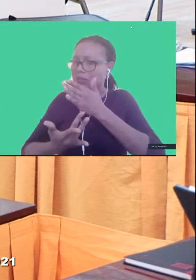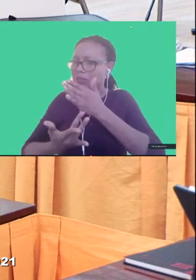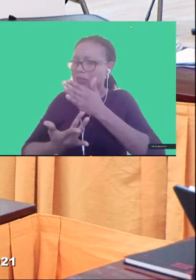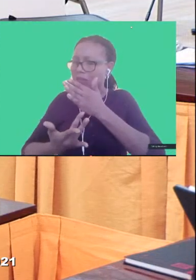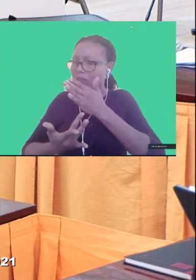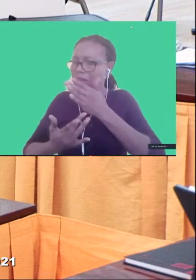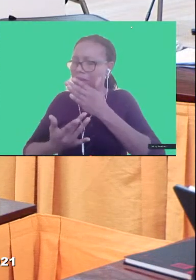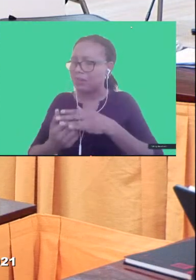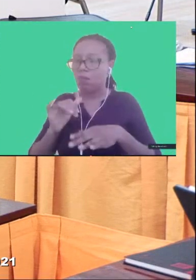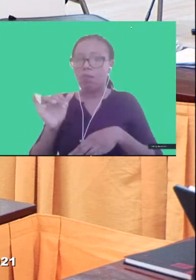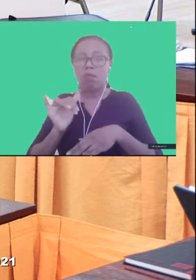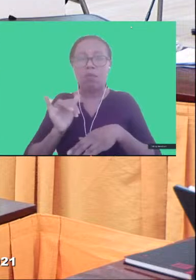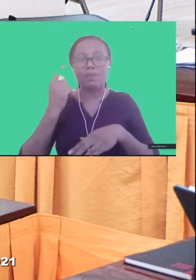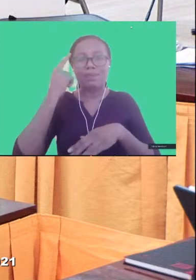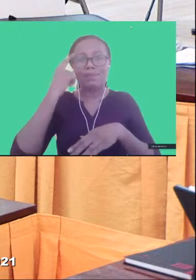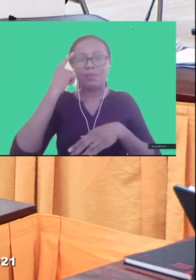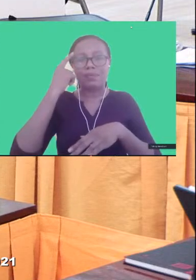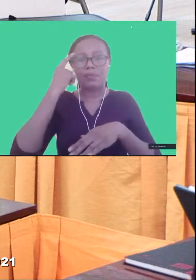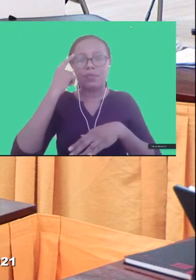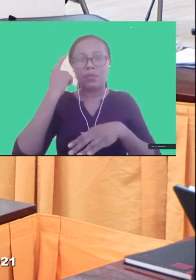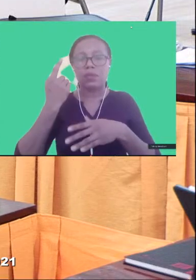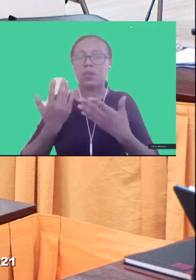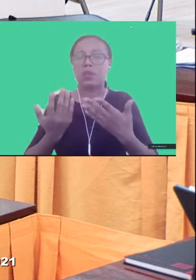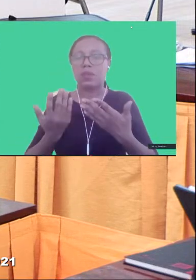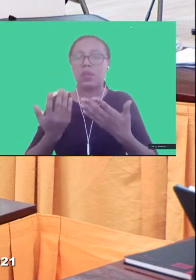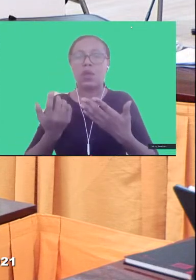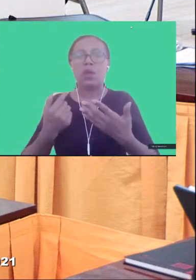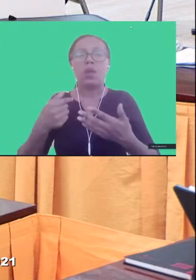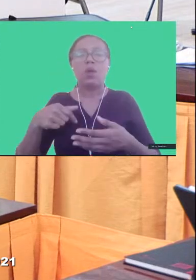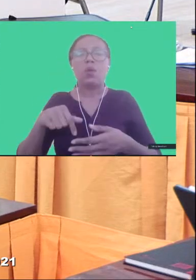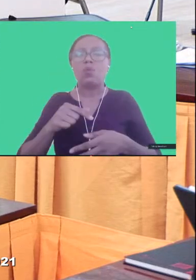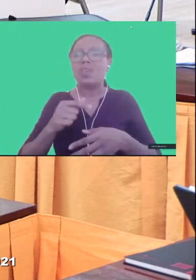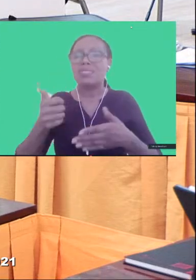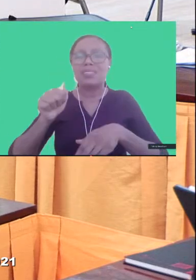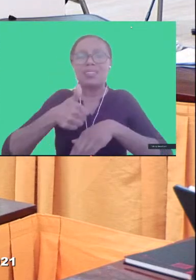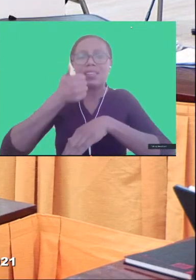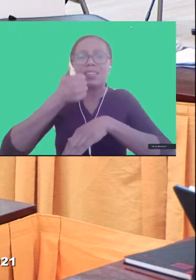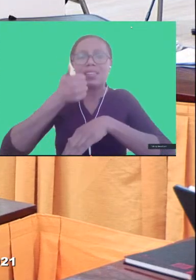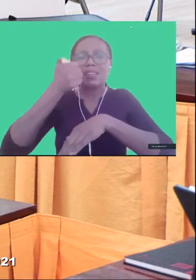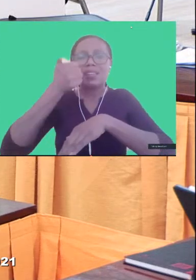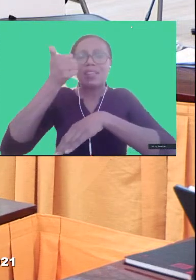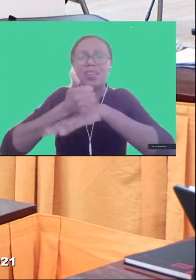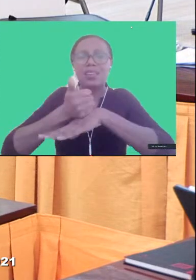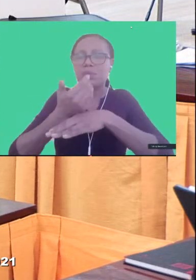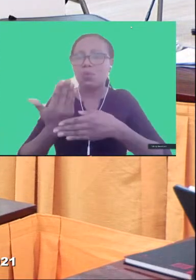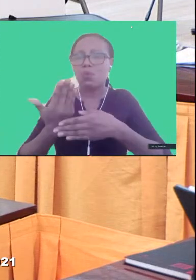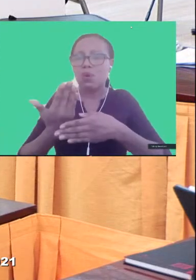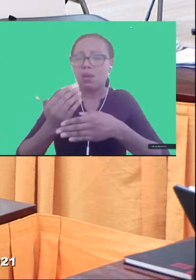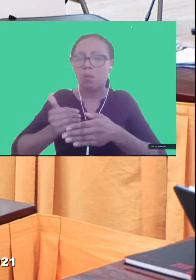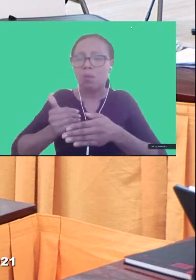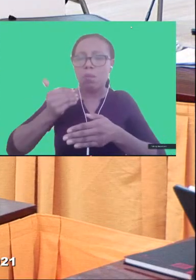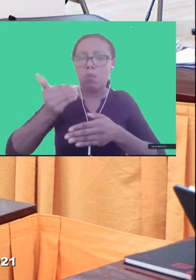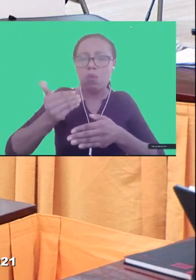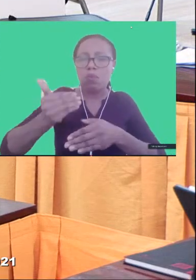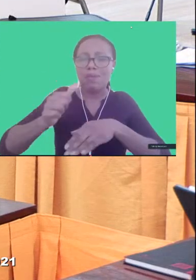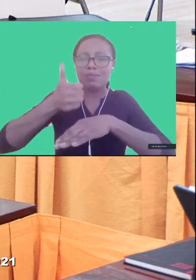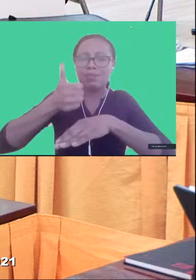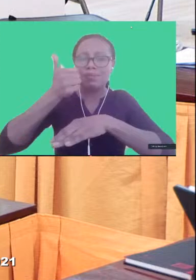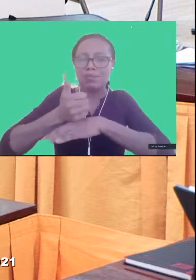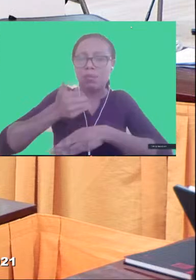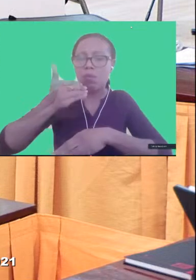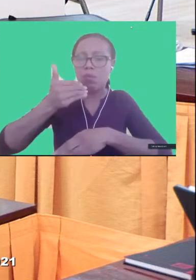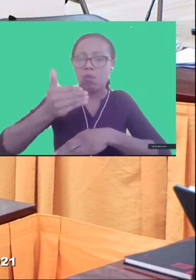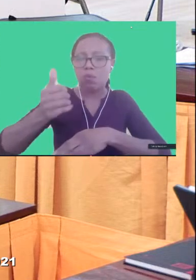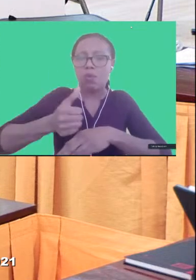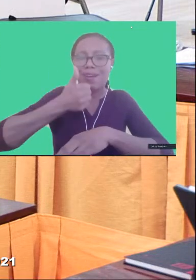would have to install over different time periods to be able to get to 100% by